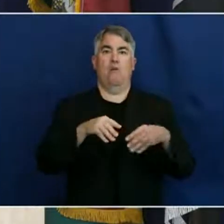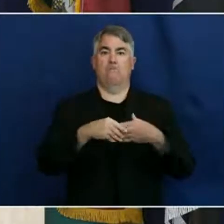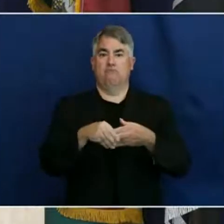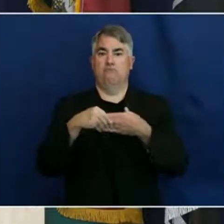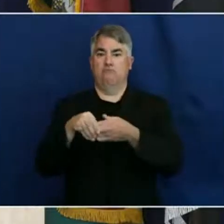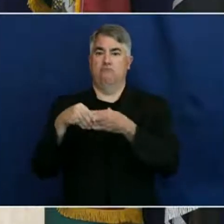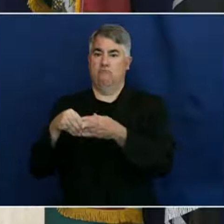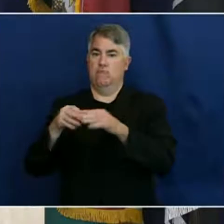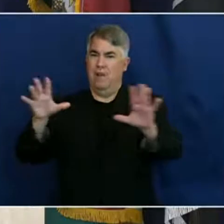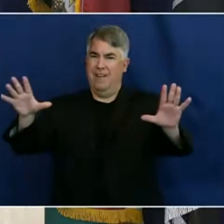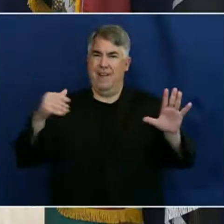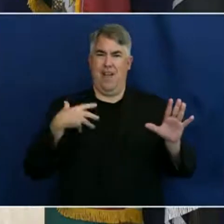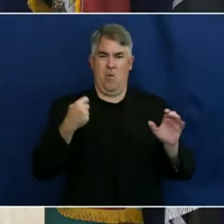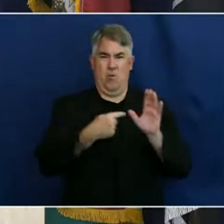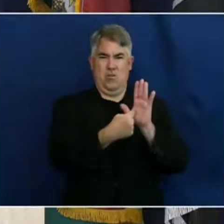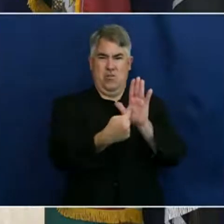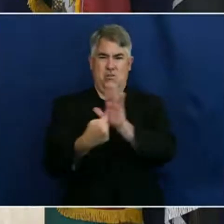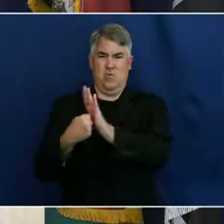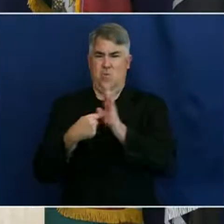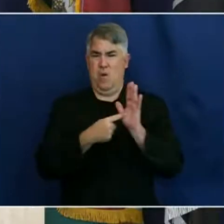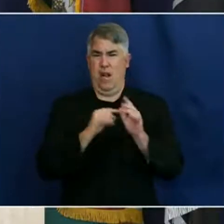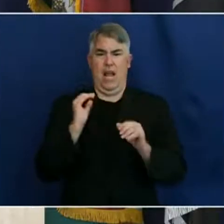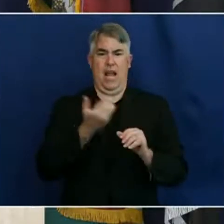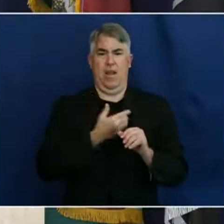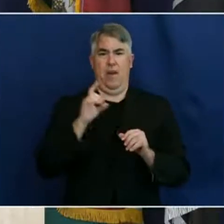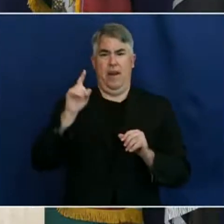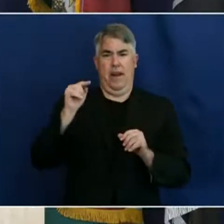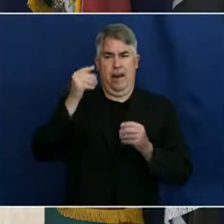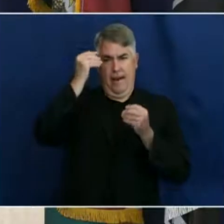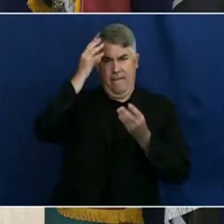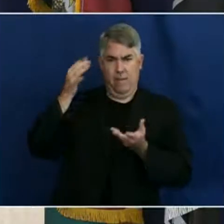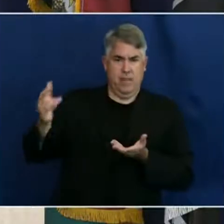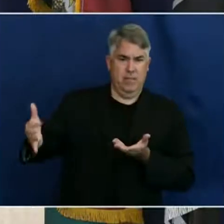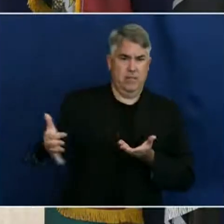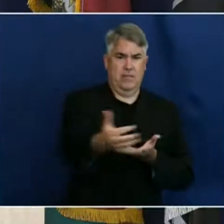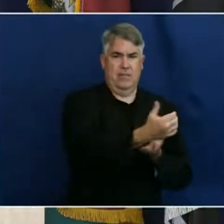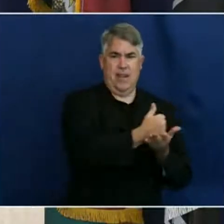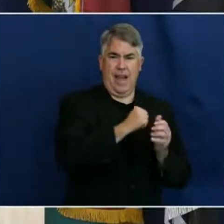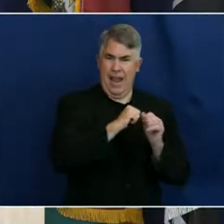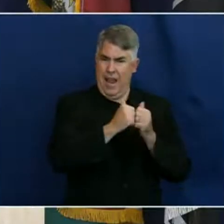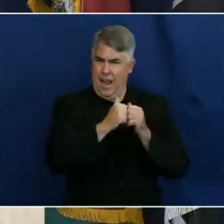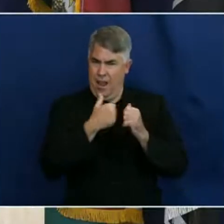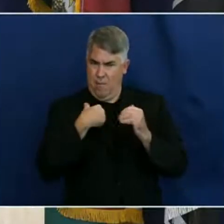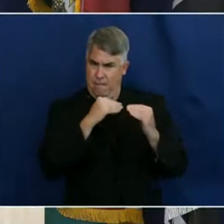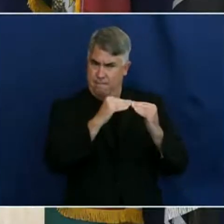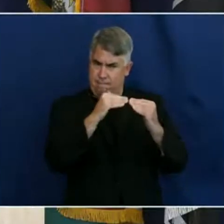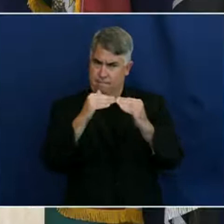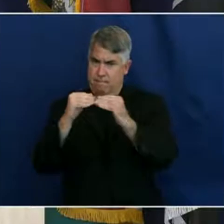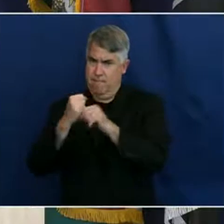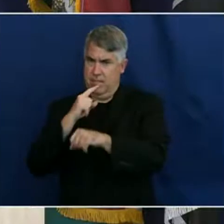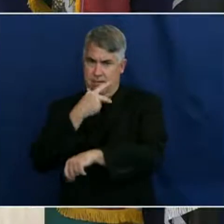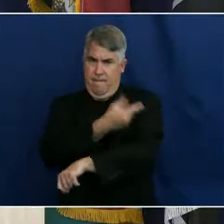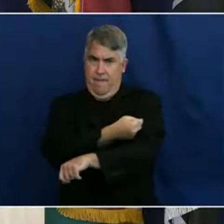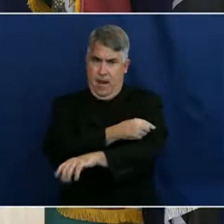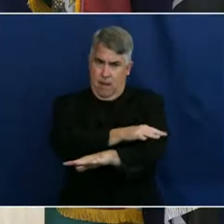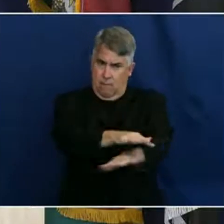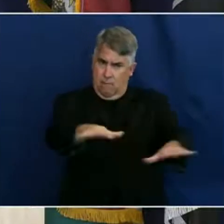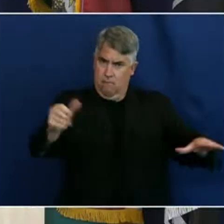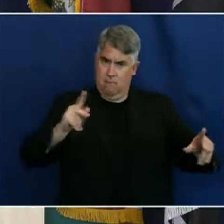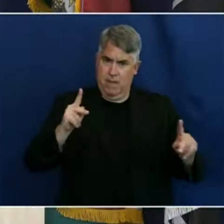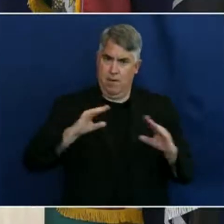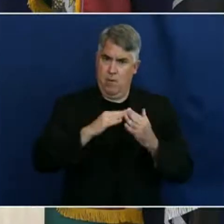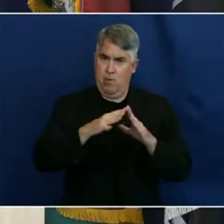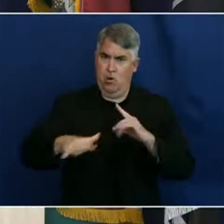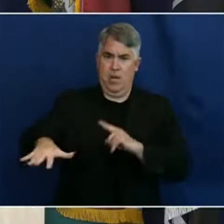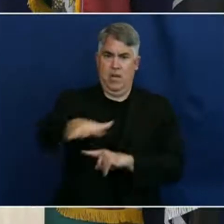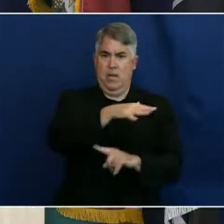want to highlight some of the data that shows how we're doing in respect to vaccine equity. First, a few weeks ago, the governor announced a statewide